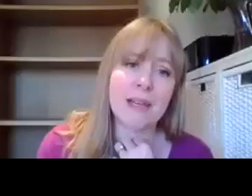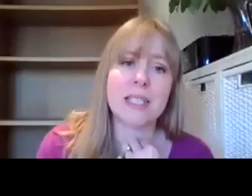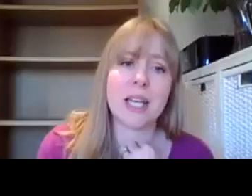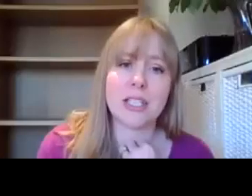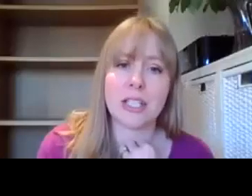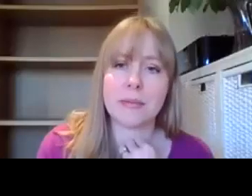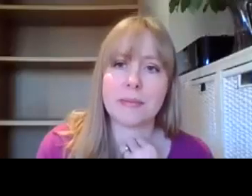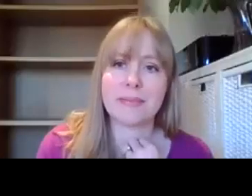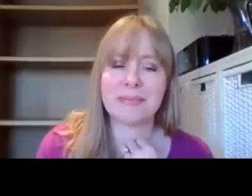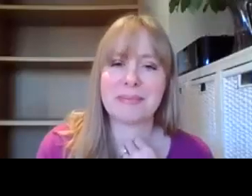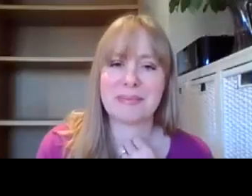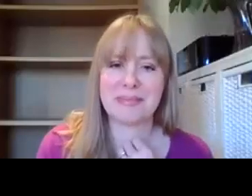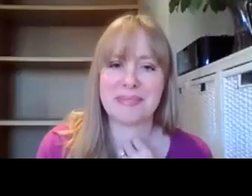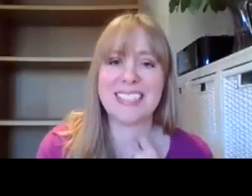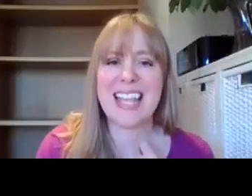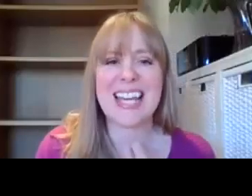who's a peer.